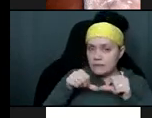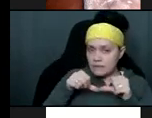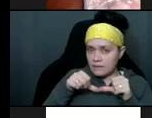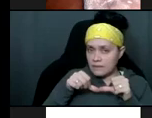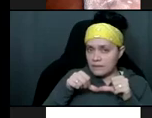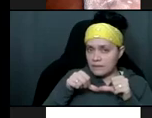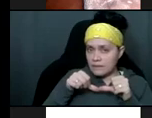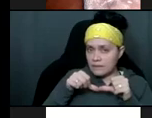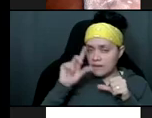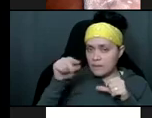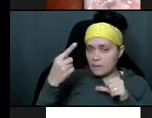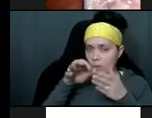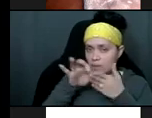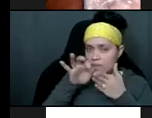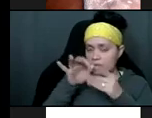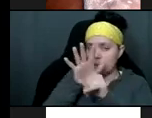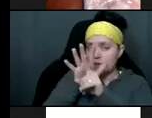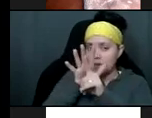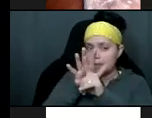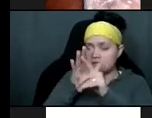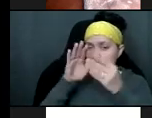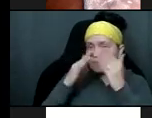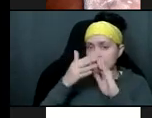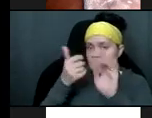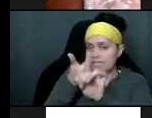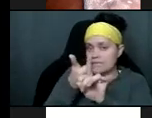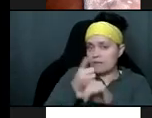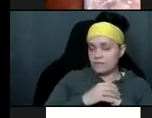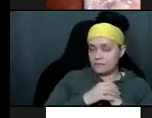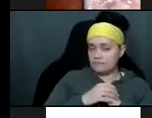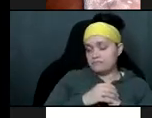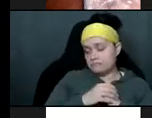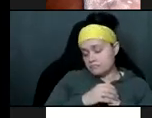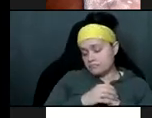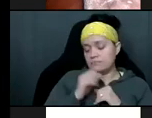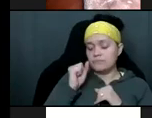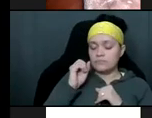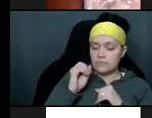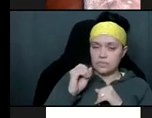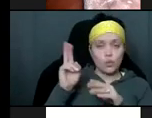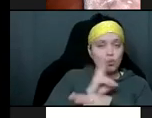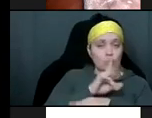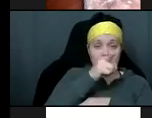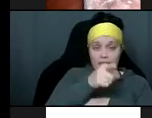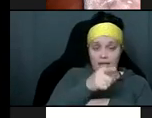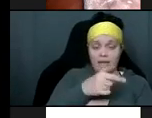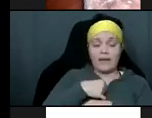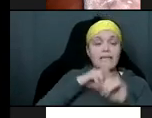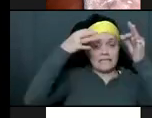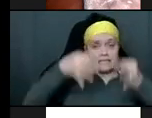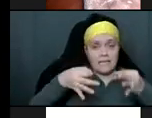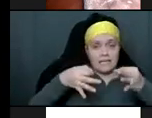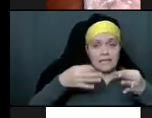population of the city itself. So using that, I decided on these 2